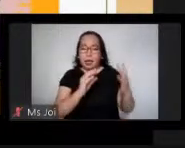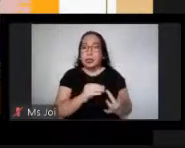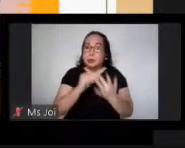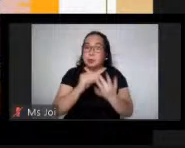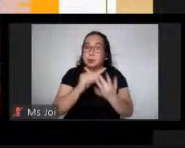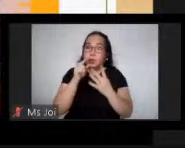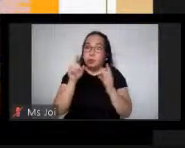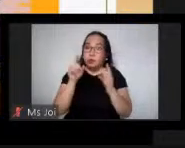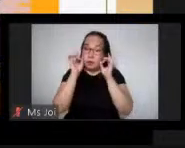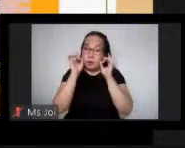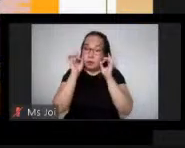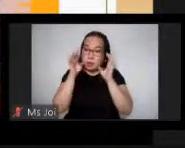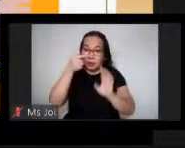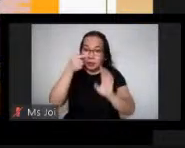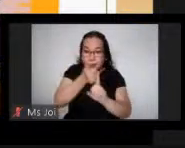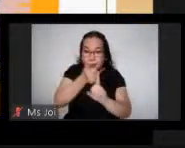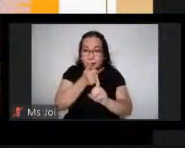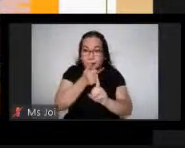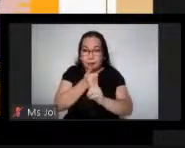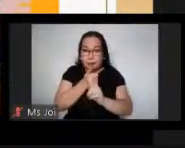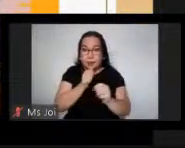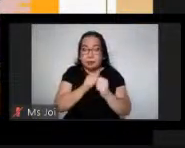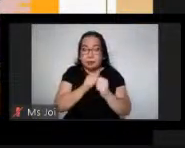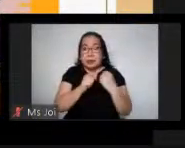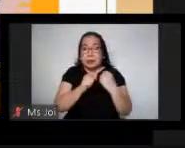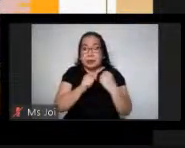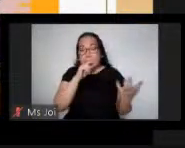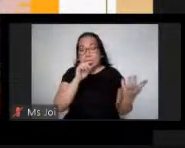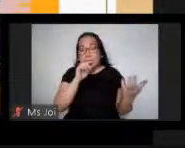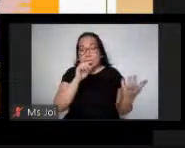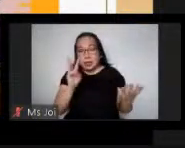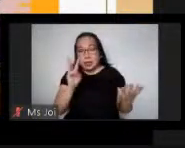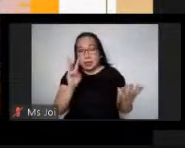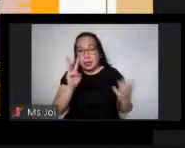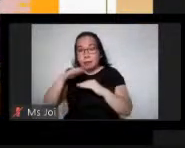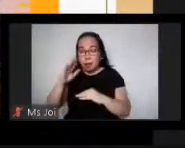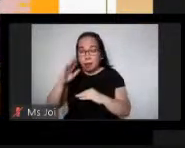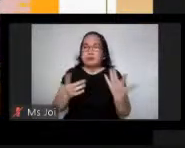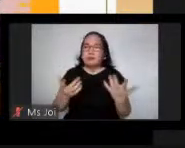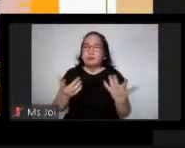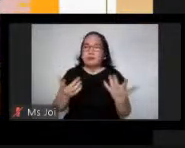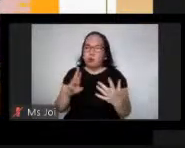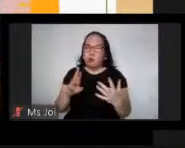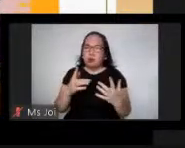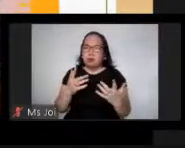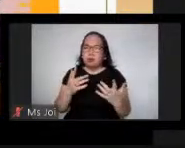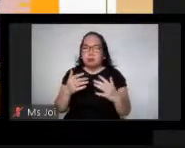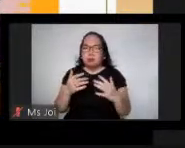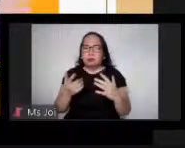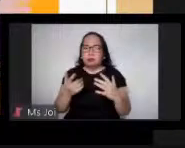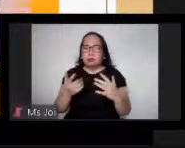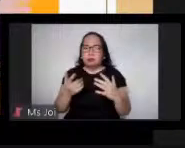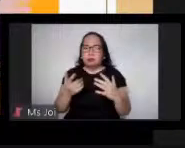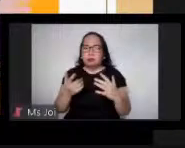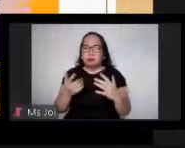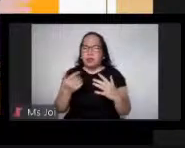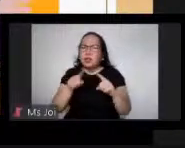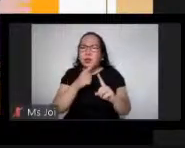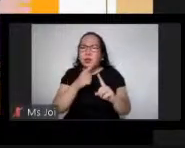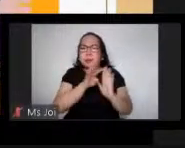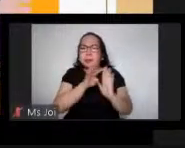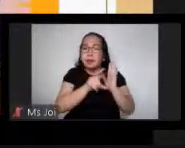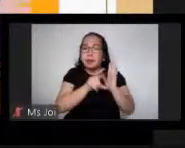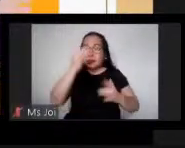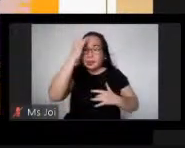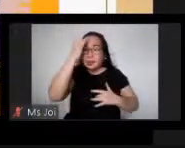It means you might be over 60 years old. Even if you are not, baka may mga underlying po tayo that will make